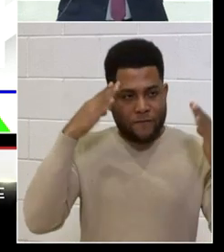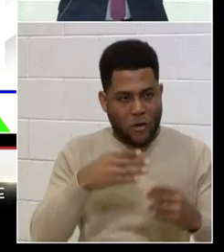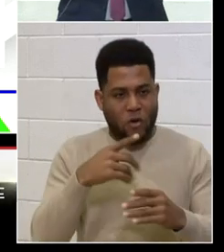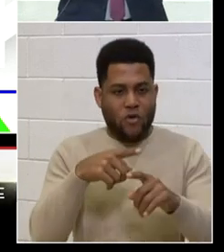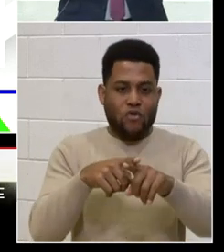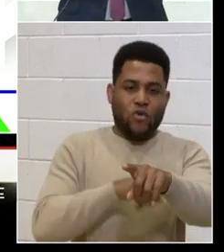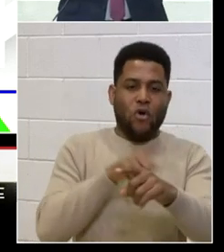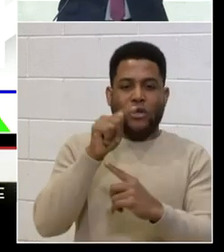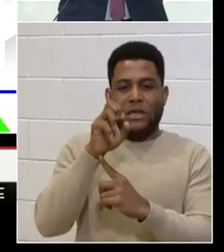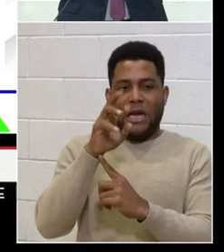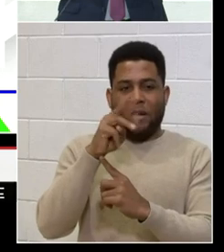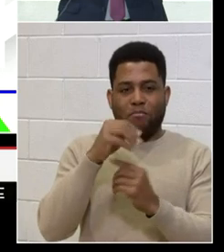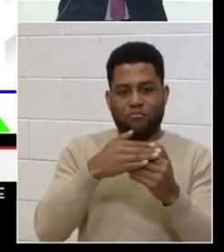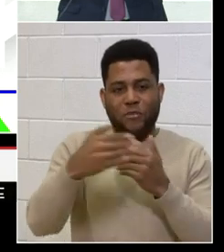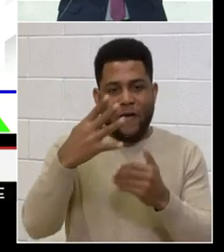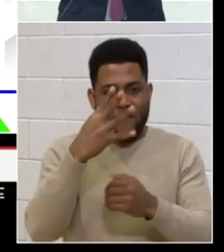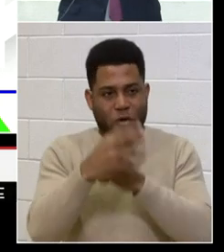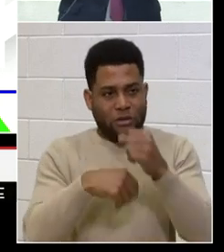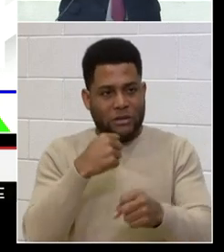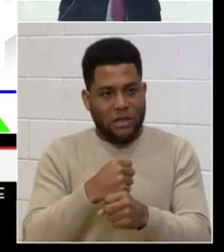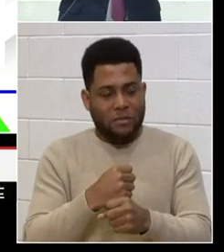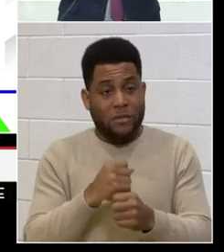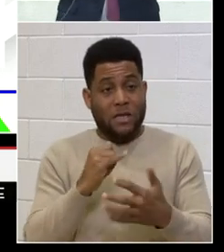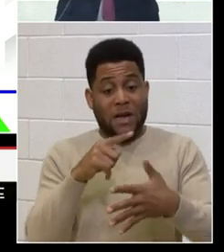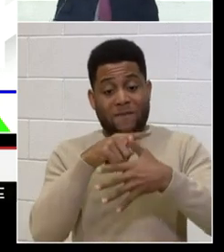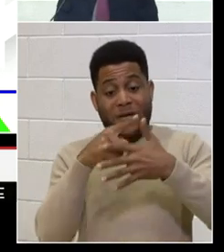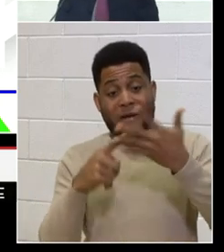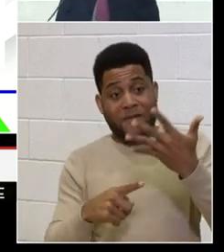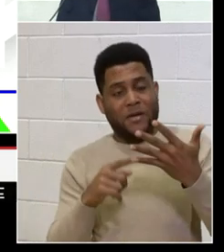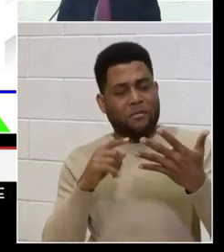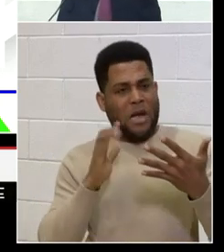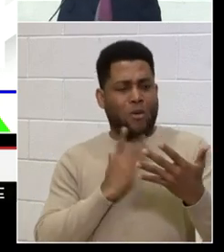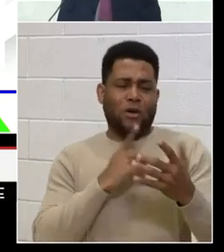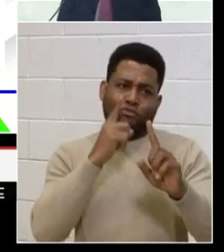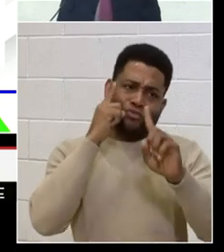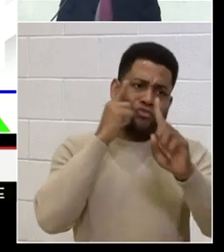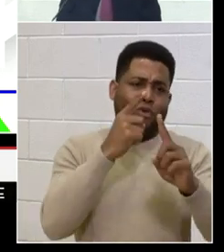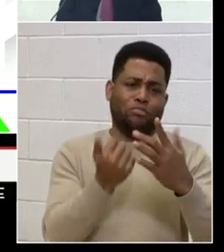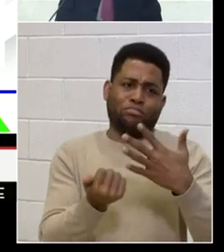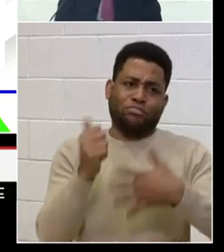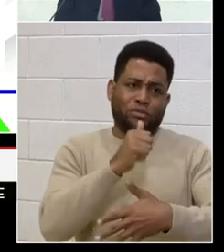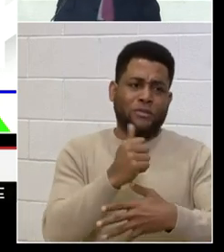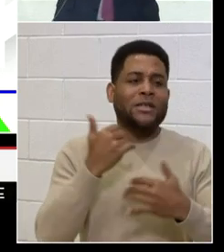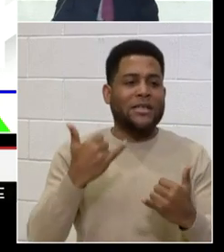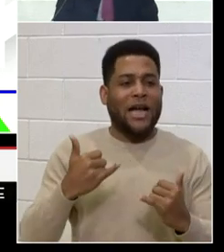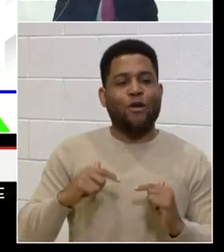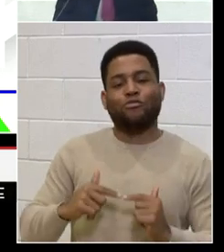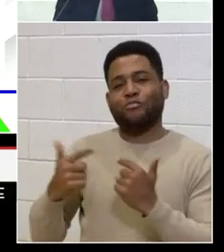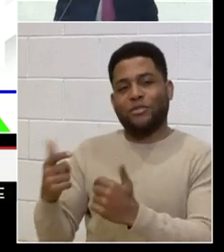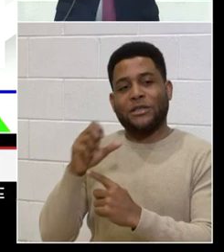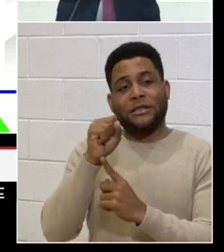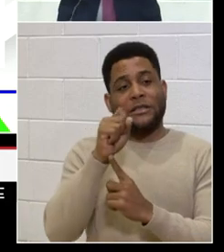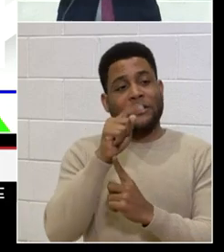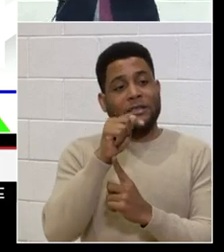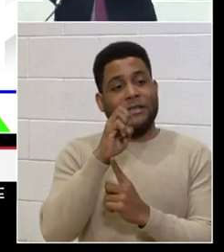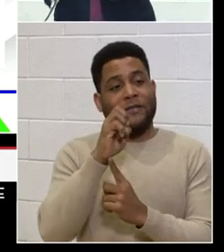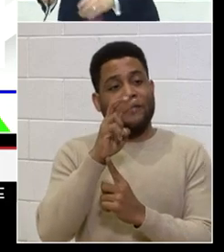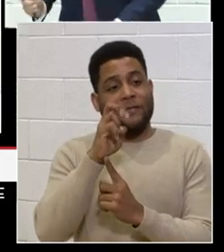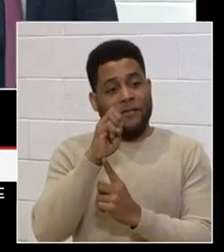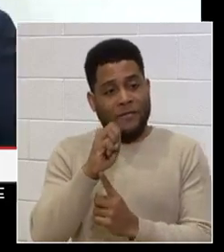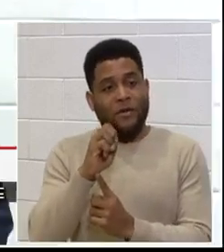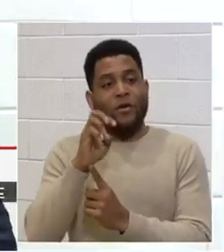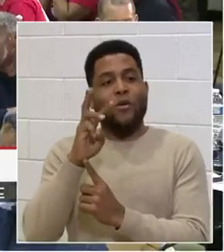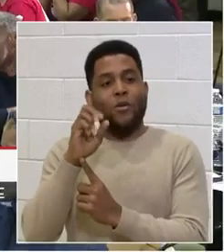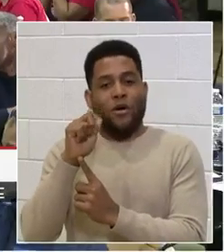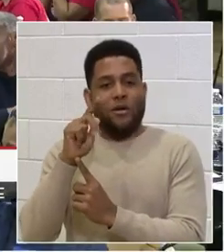of the 5 guideposts that we have. And with that, I will turn it back over to Steve Walker and look forward to hearing your feedback.